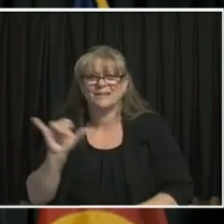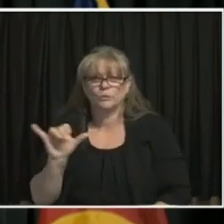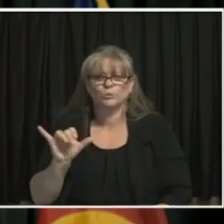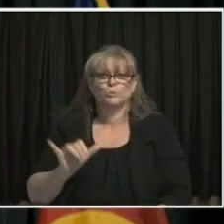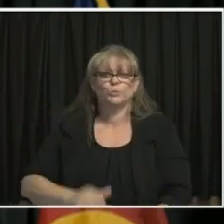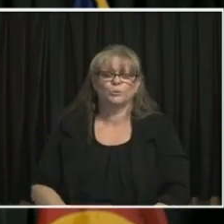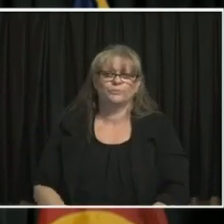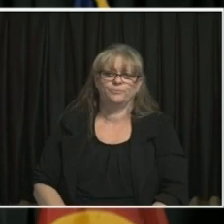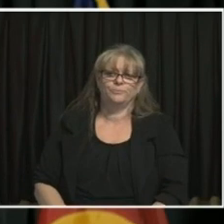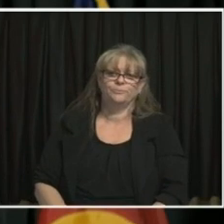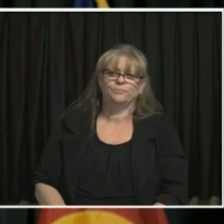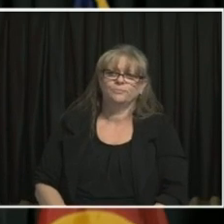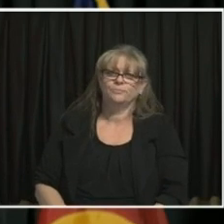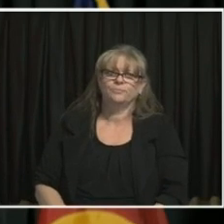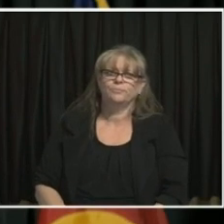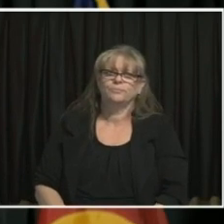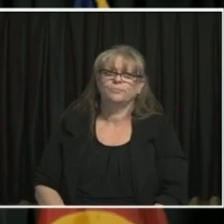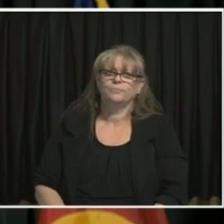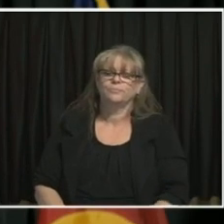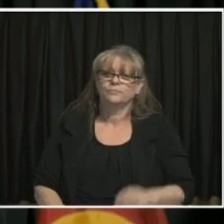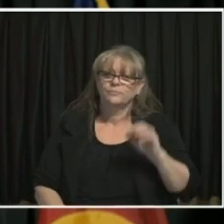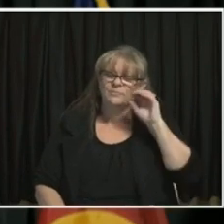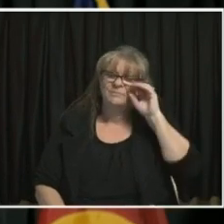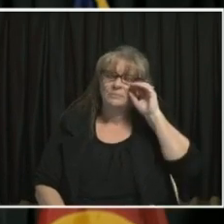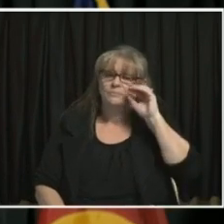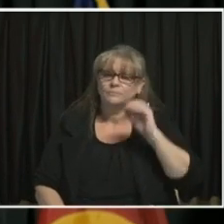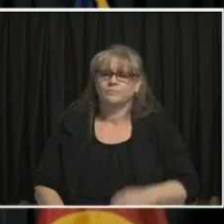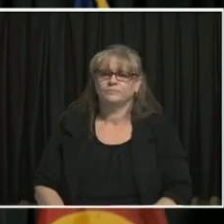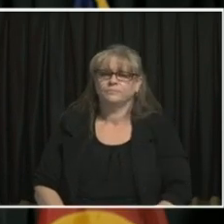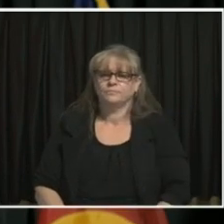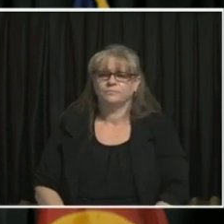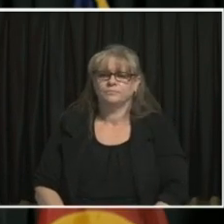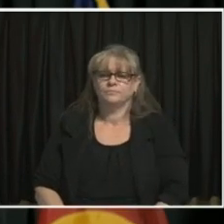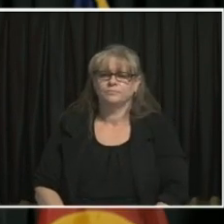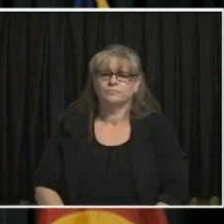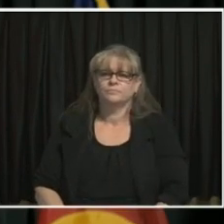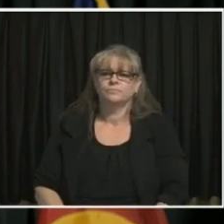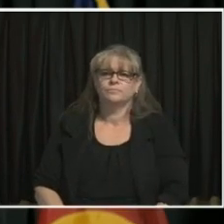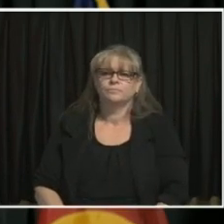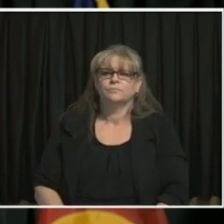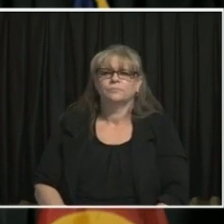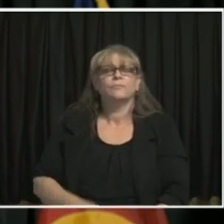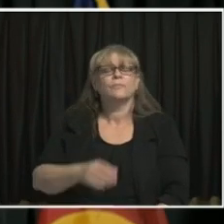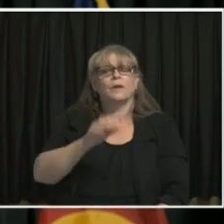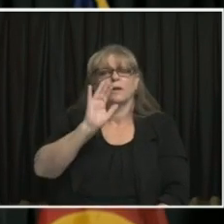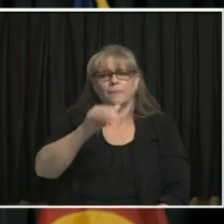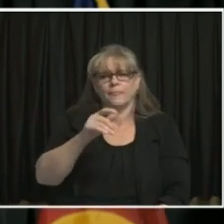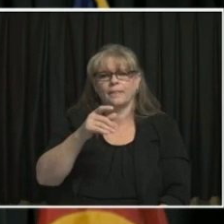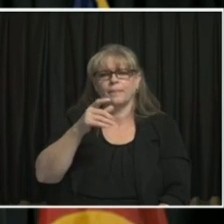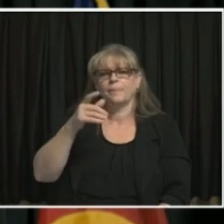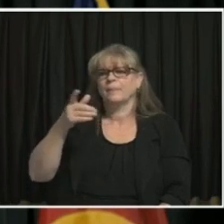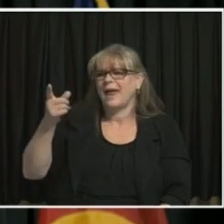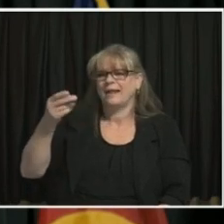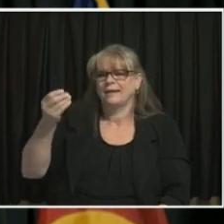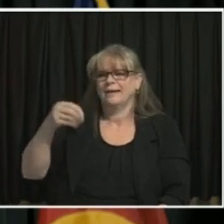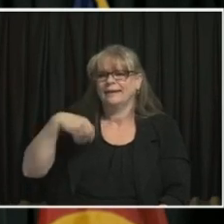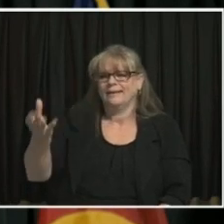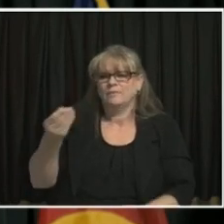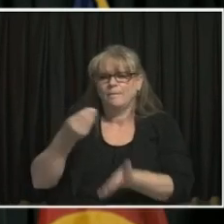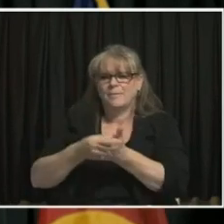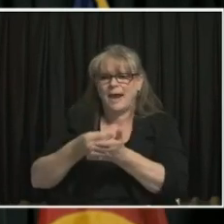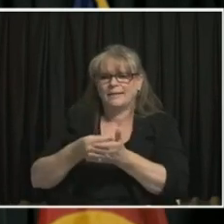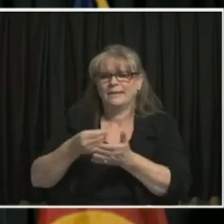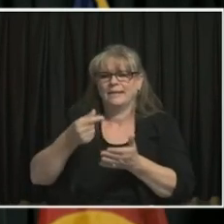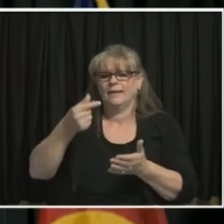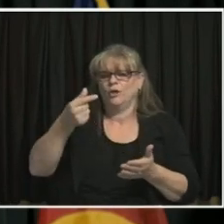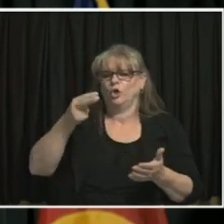Remdesivir, there has been a limited allocation for Colorado. The GERC is determining the standards of